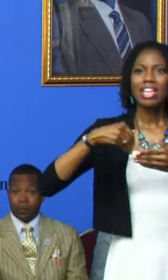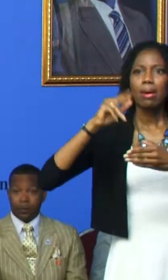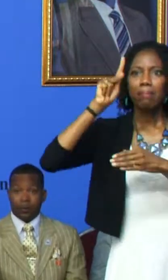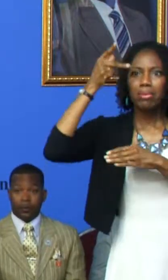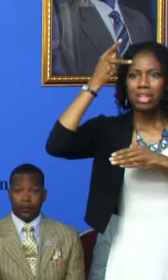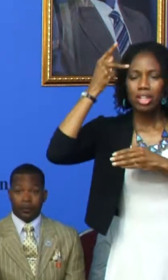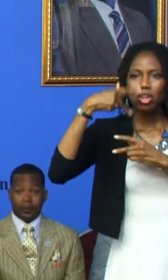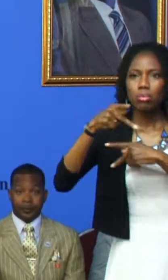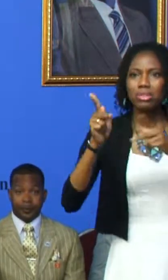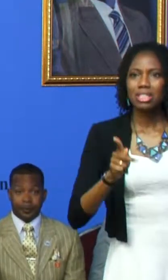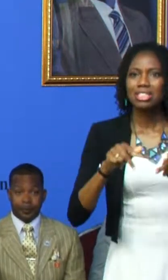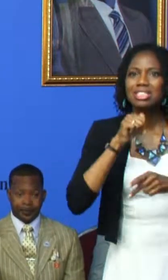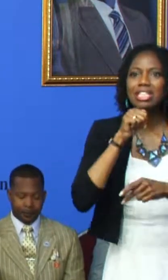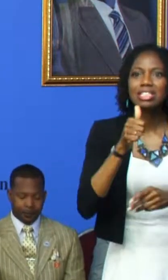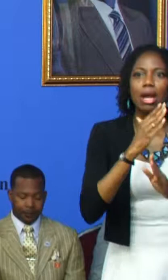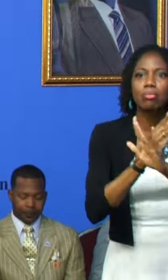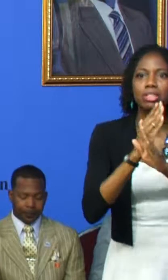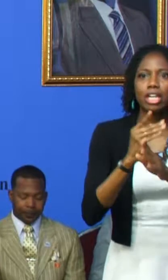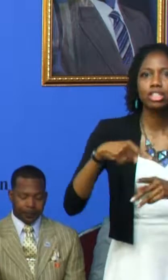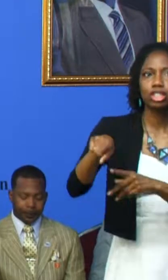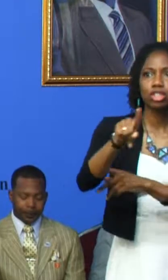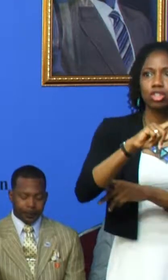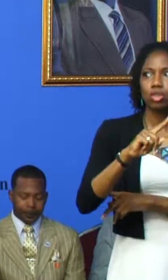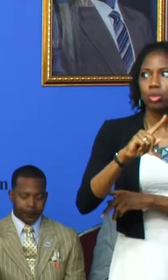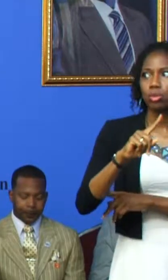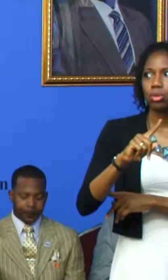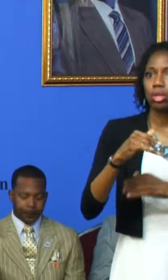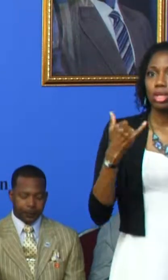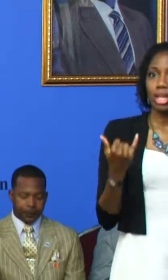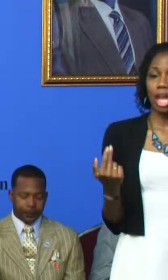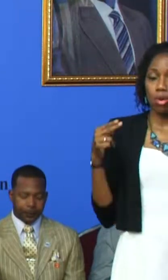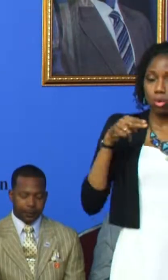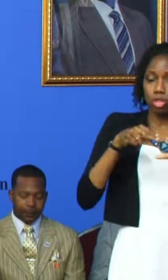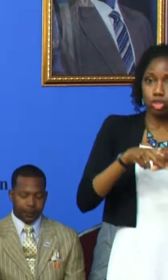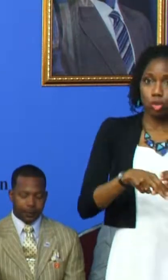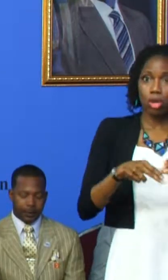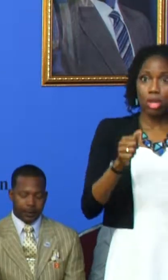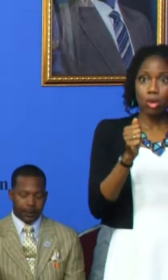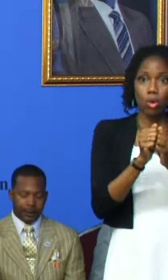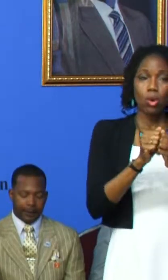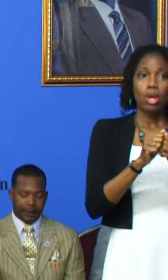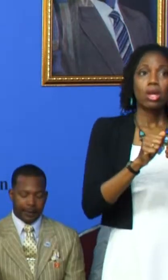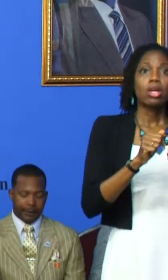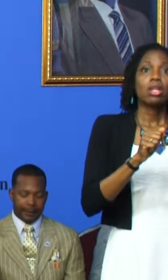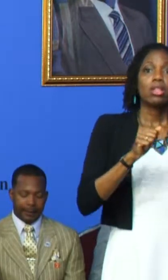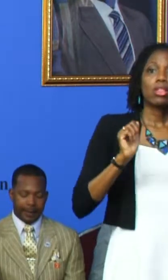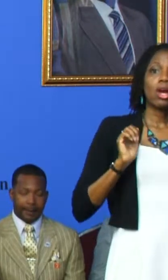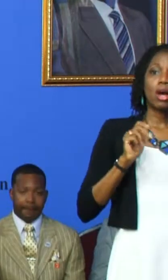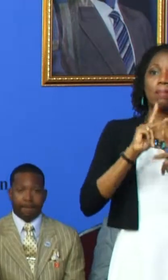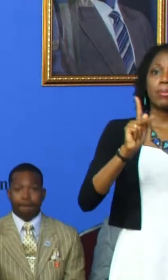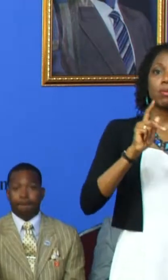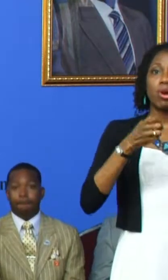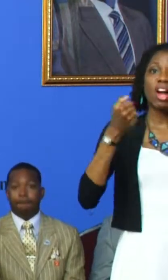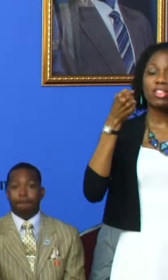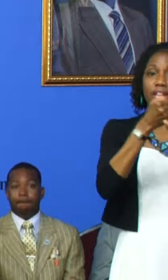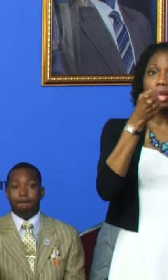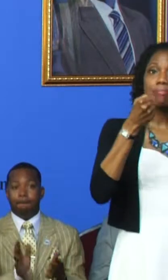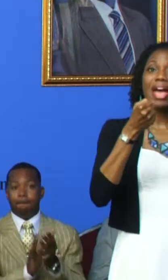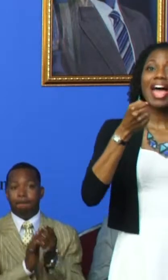interests. We join now by our audience around the nation and the world on Impact Network.